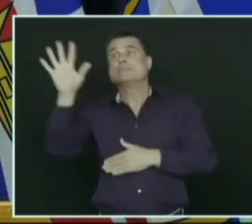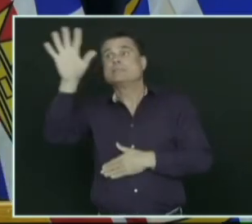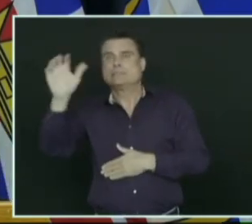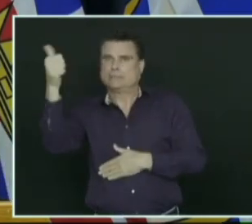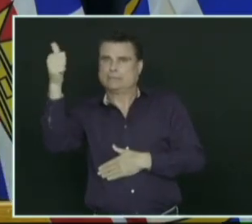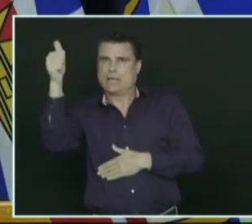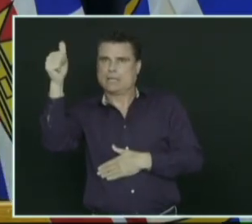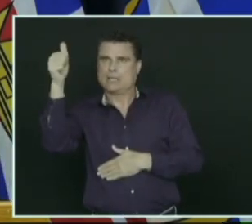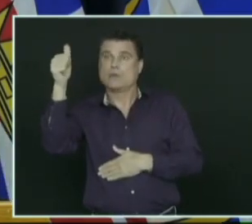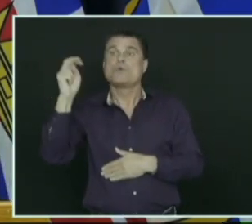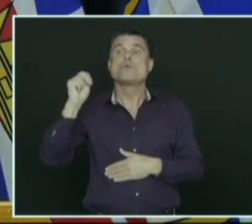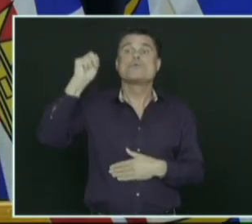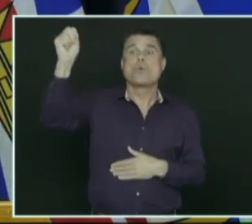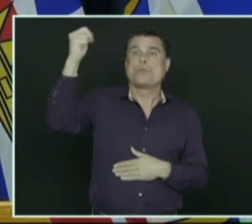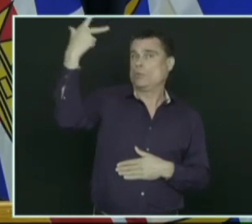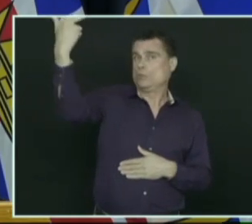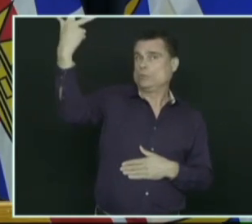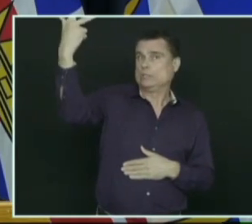few things about